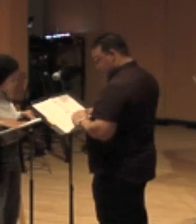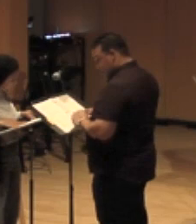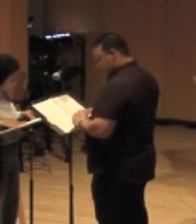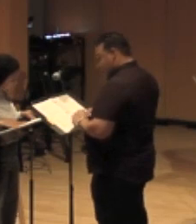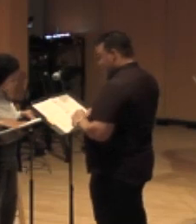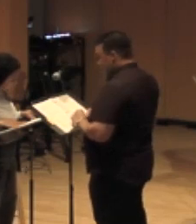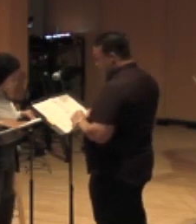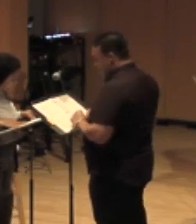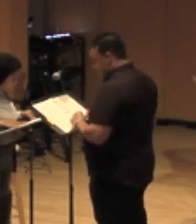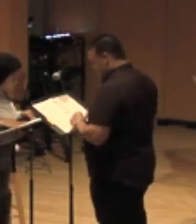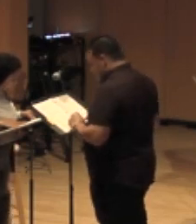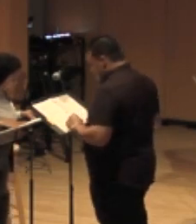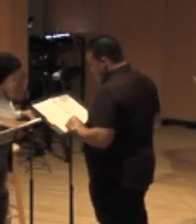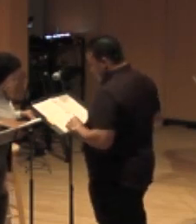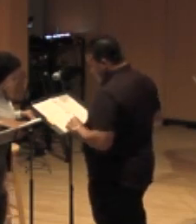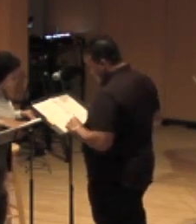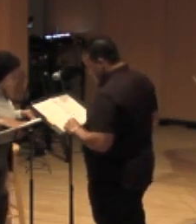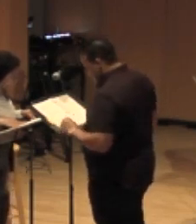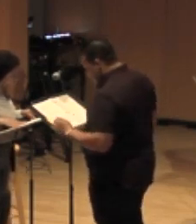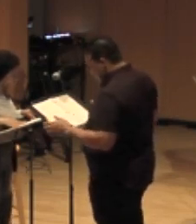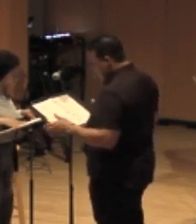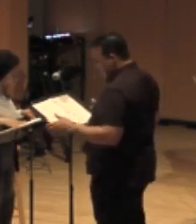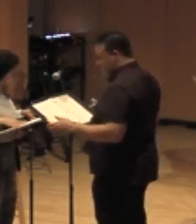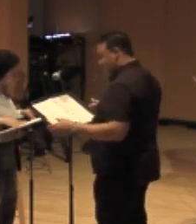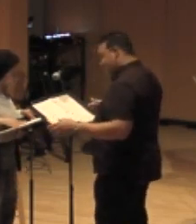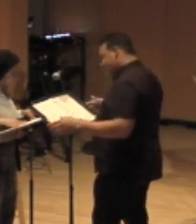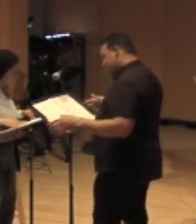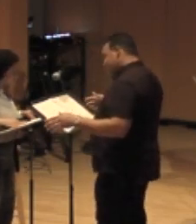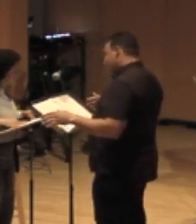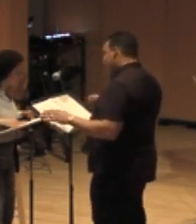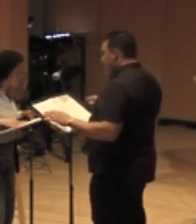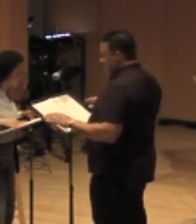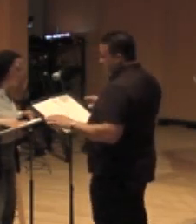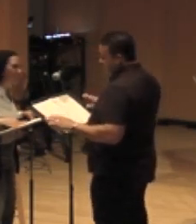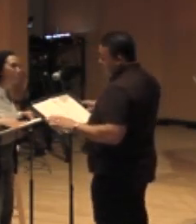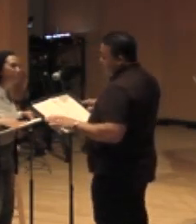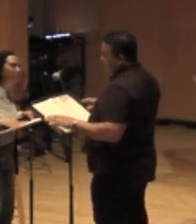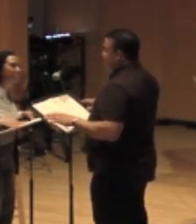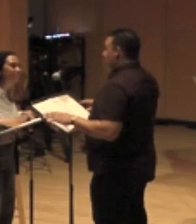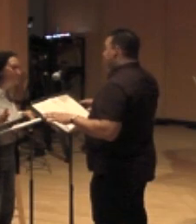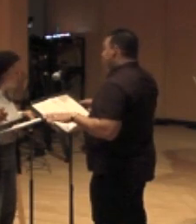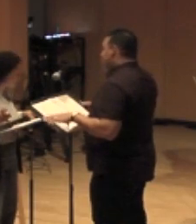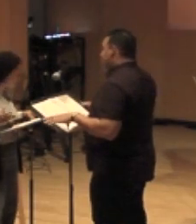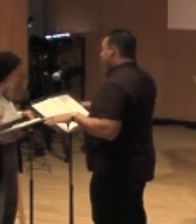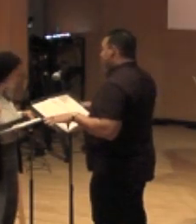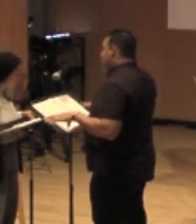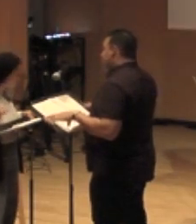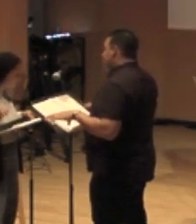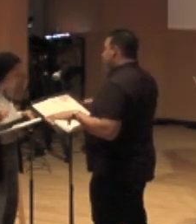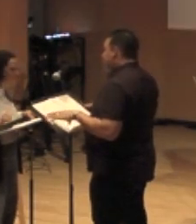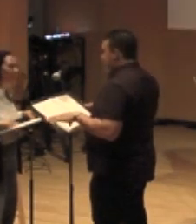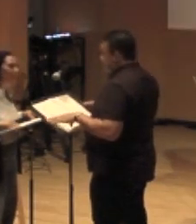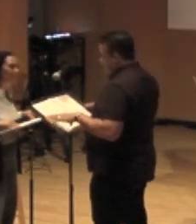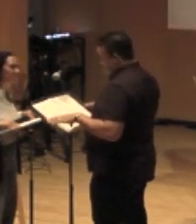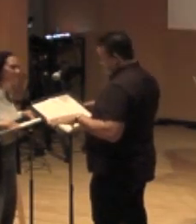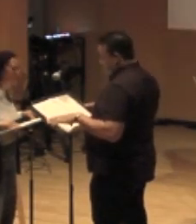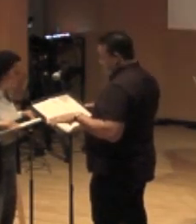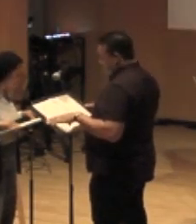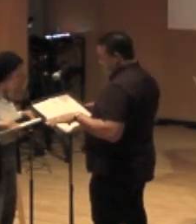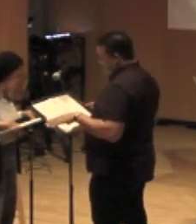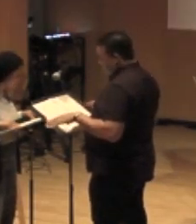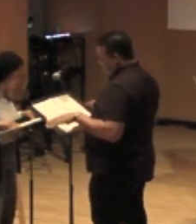standing there looking towards the door where ASA comes in a bit after but at least we've got a nice